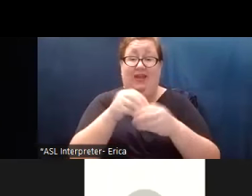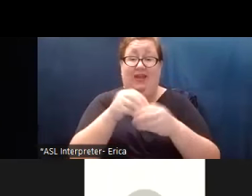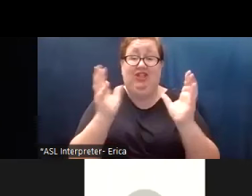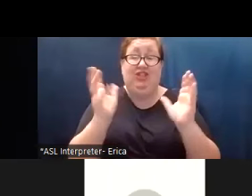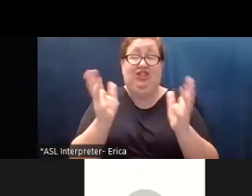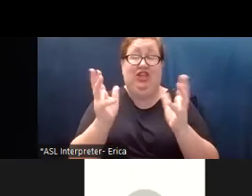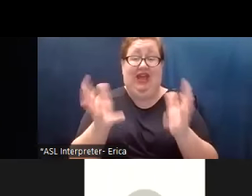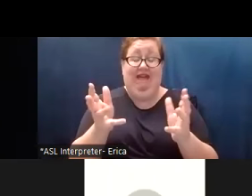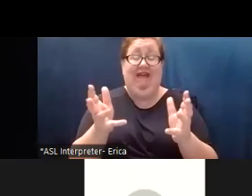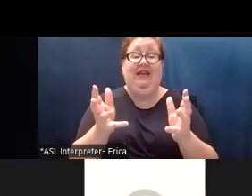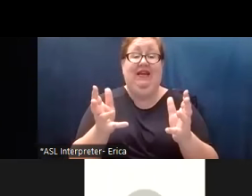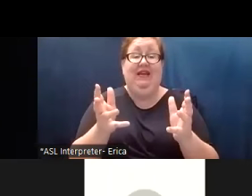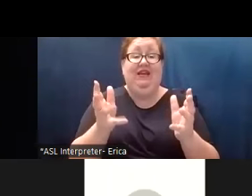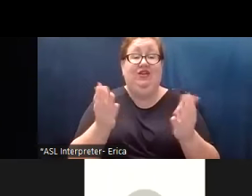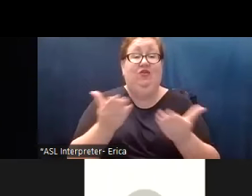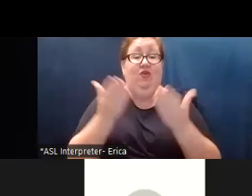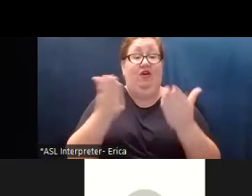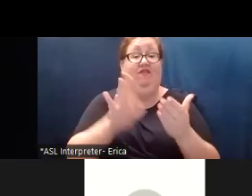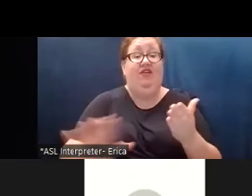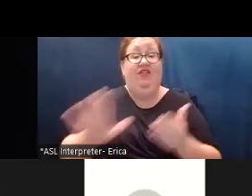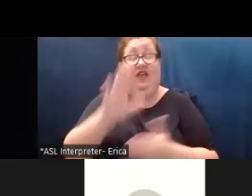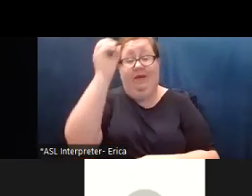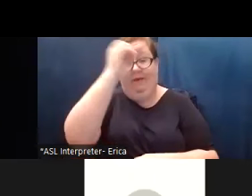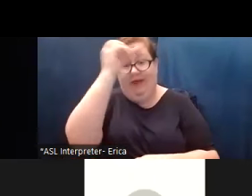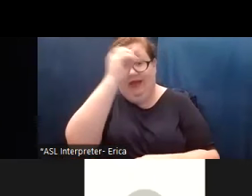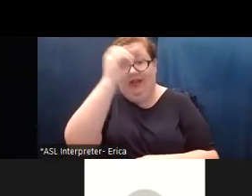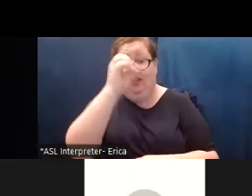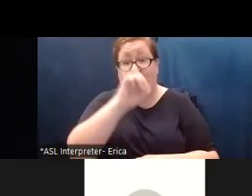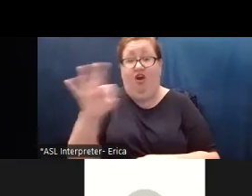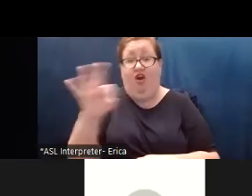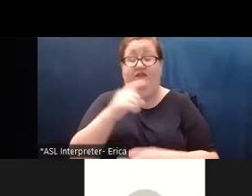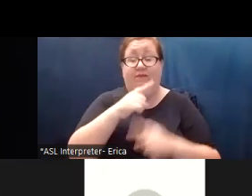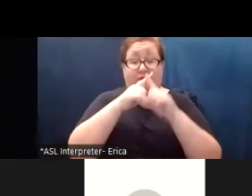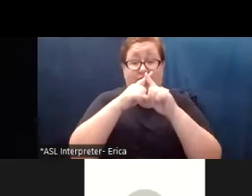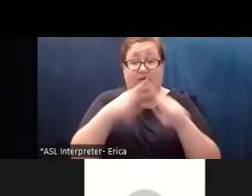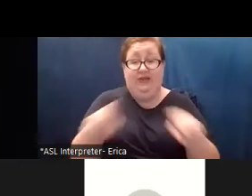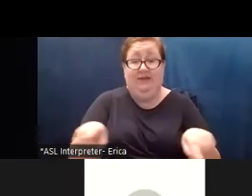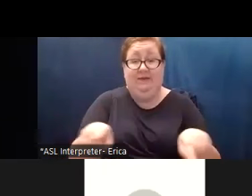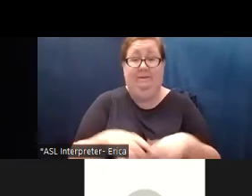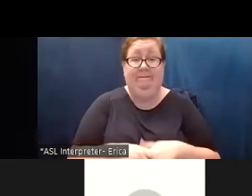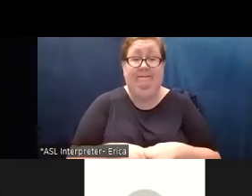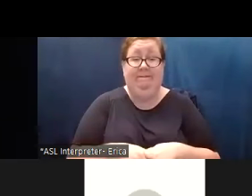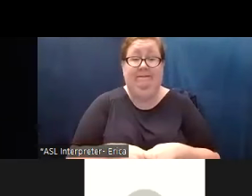to offer their opinions off mute.